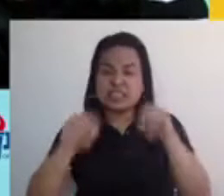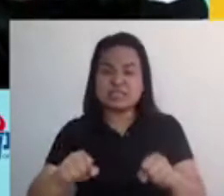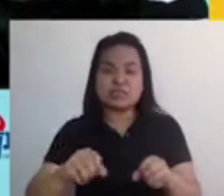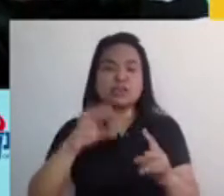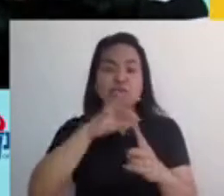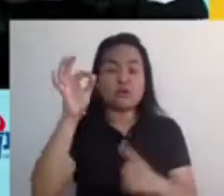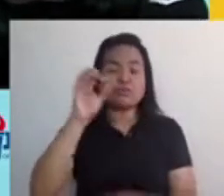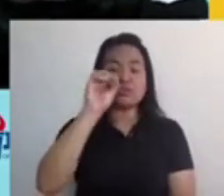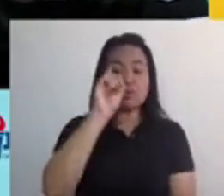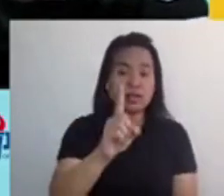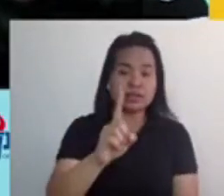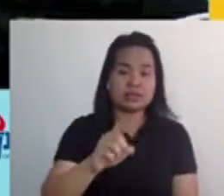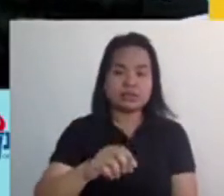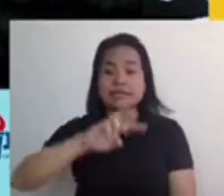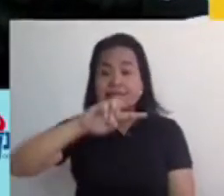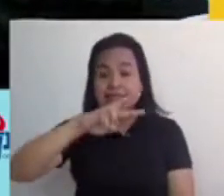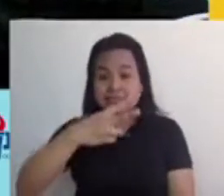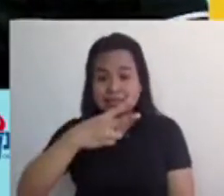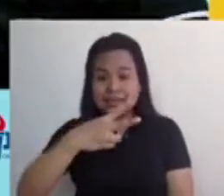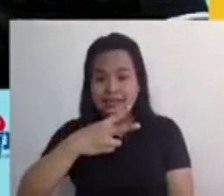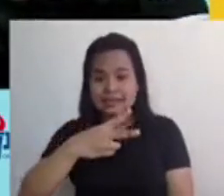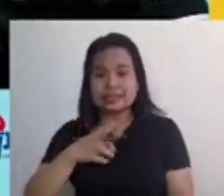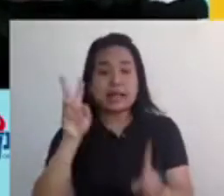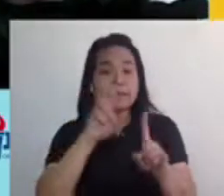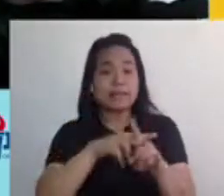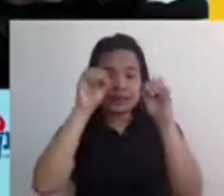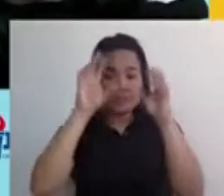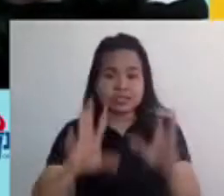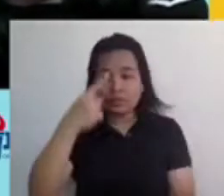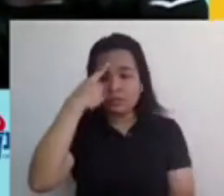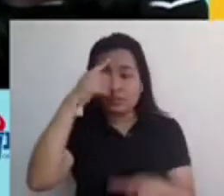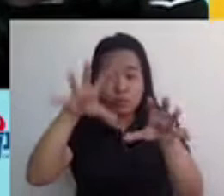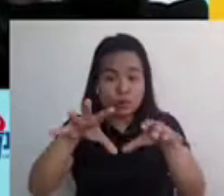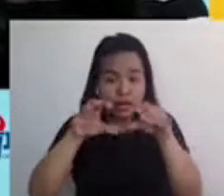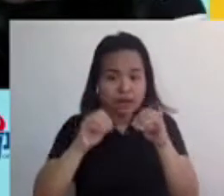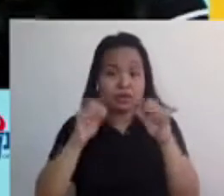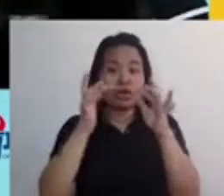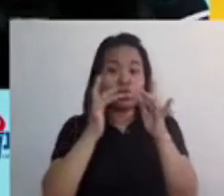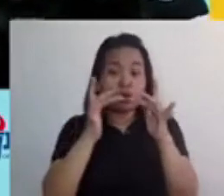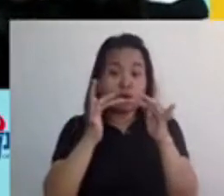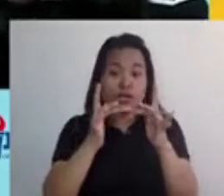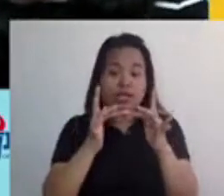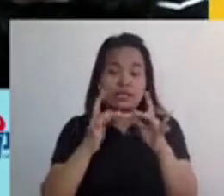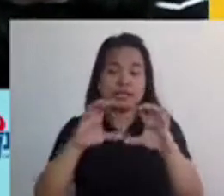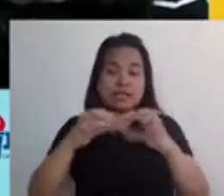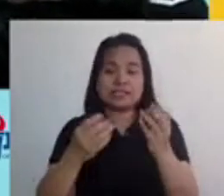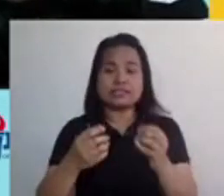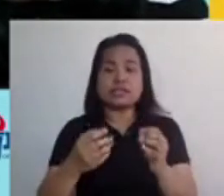applies to our teachers who will adopt online asynchronous learning through video lesson or audio lesson in any of